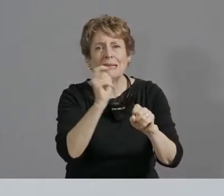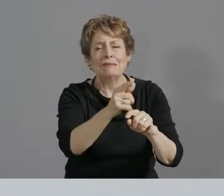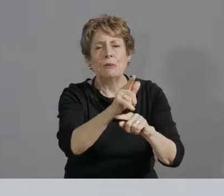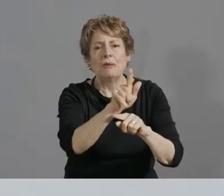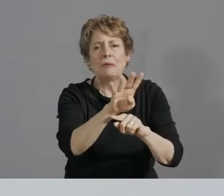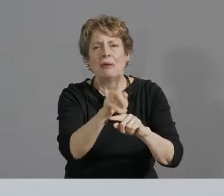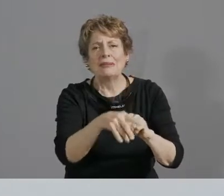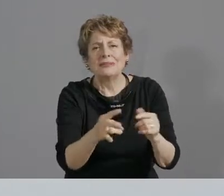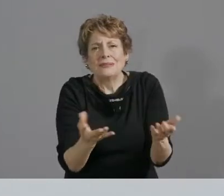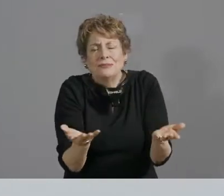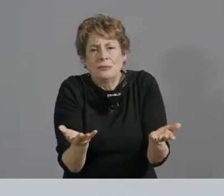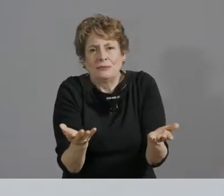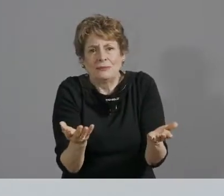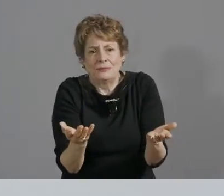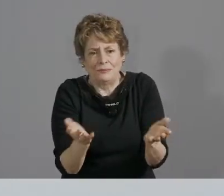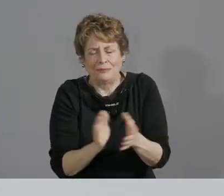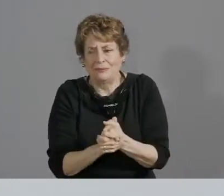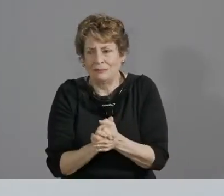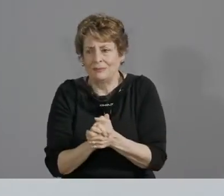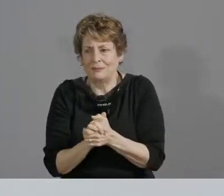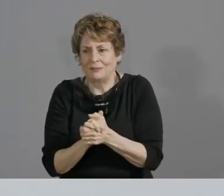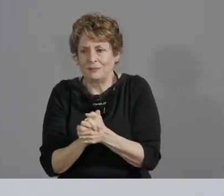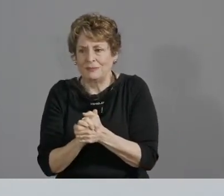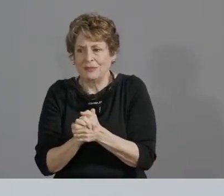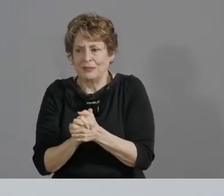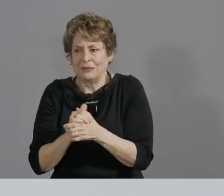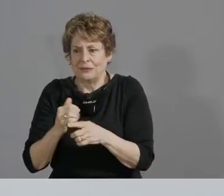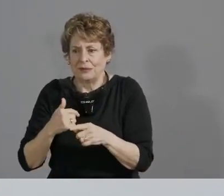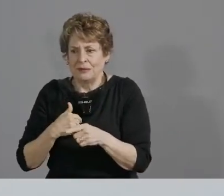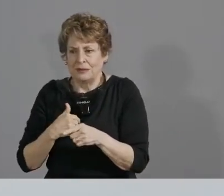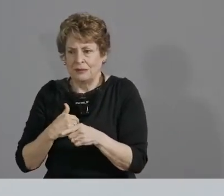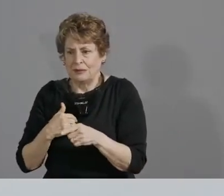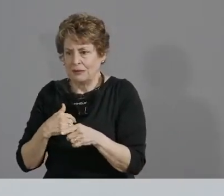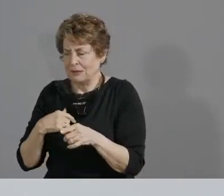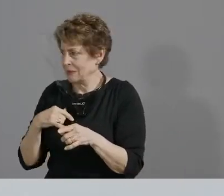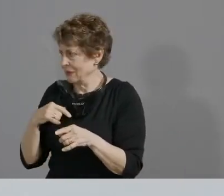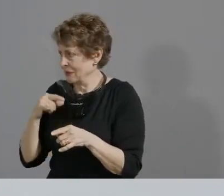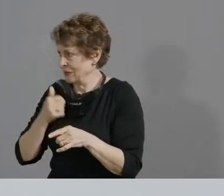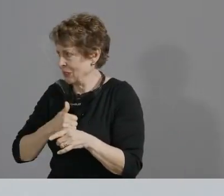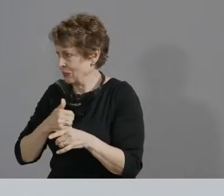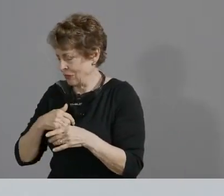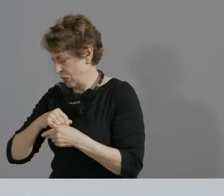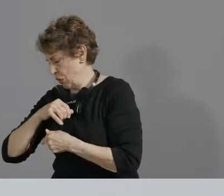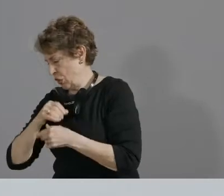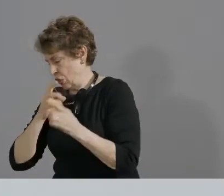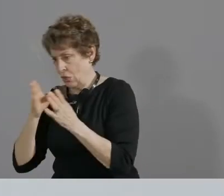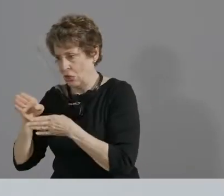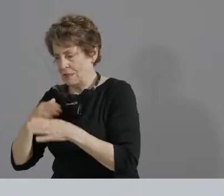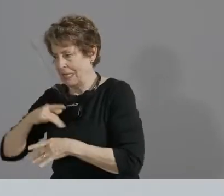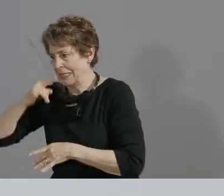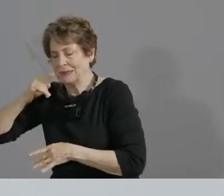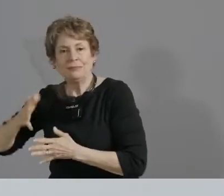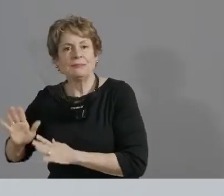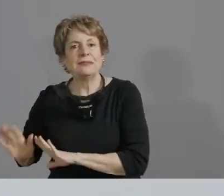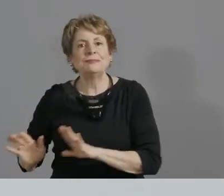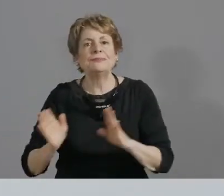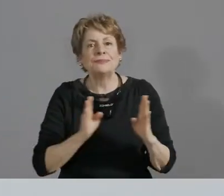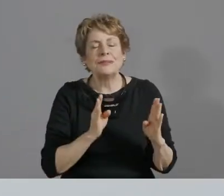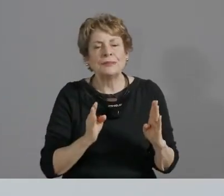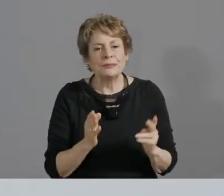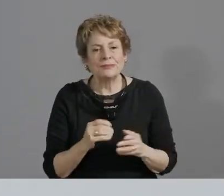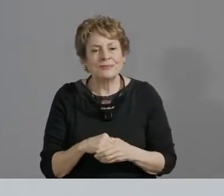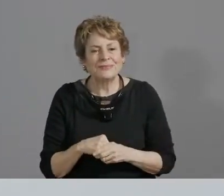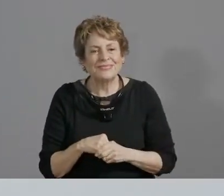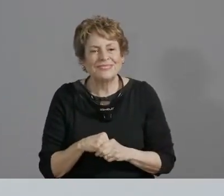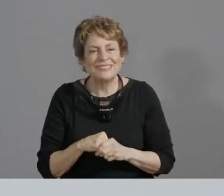No, I didn't have a question. Sorry. It must have been my child in the background. Oh, that's okay. Sorry. But the other thing that